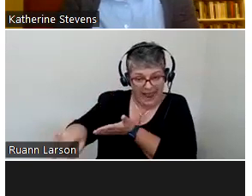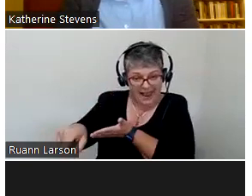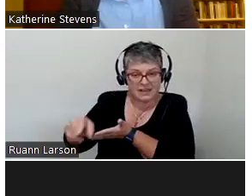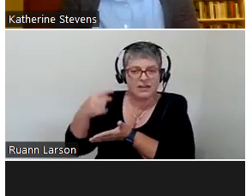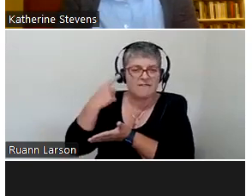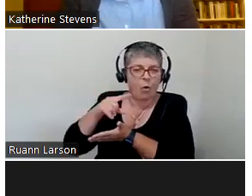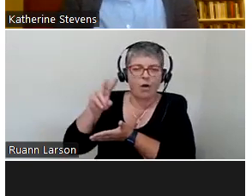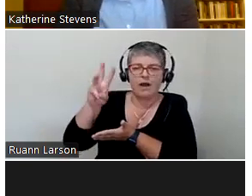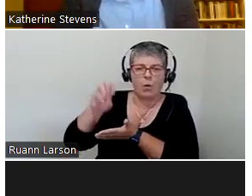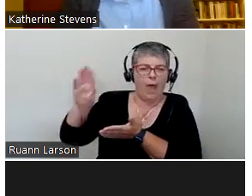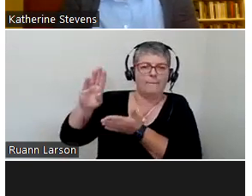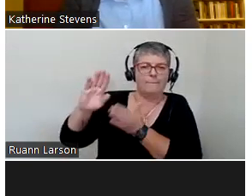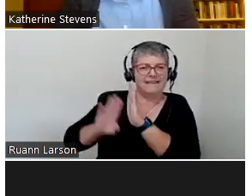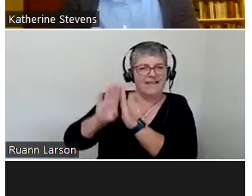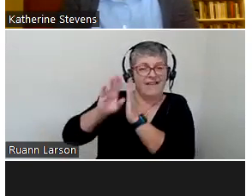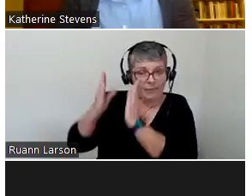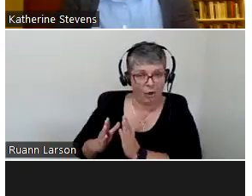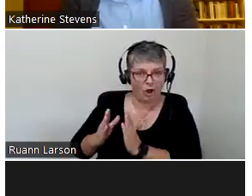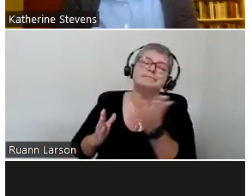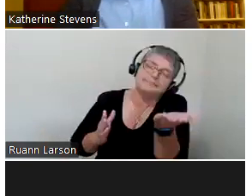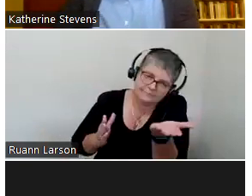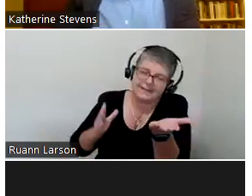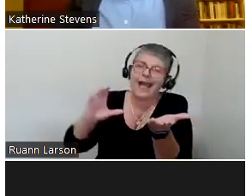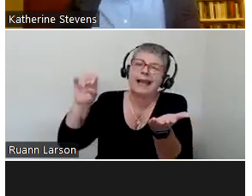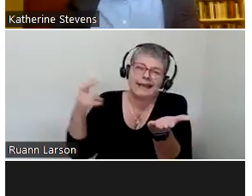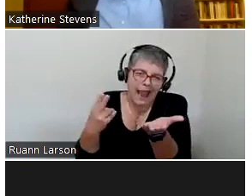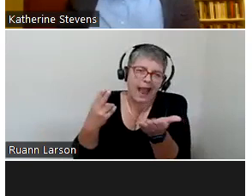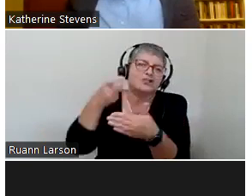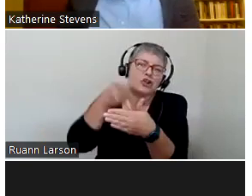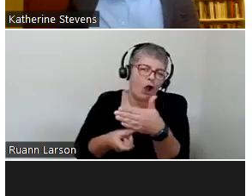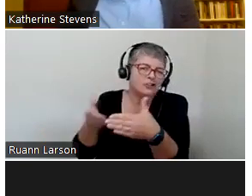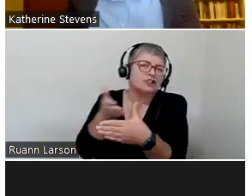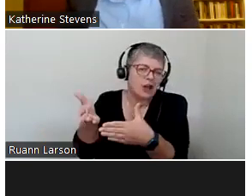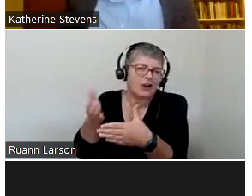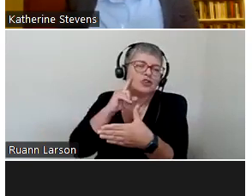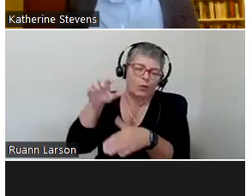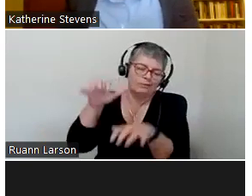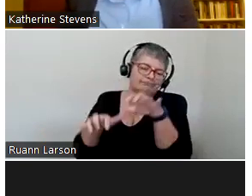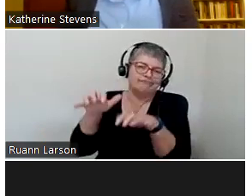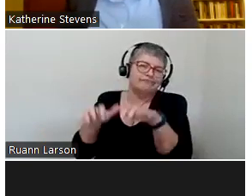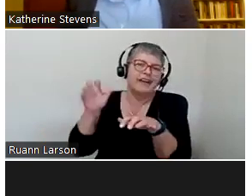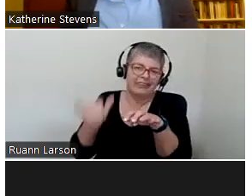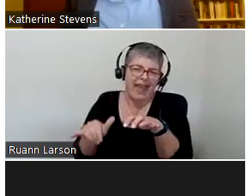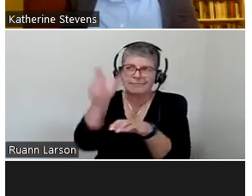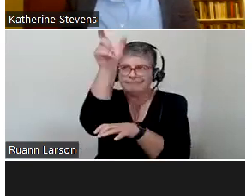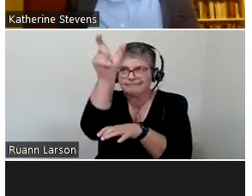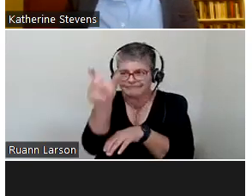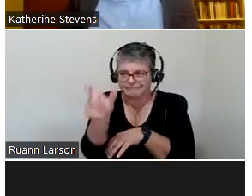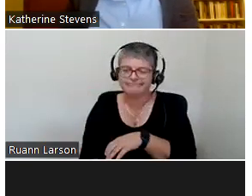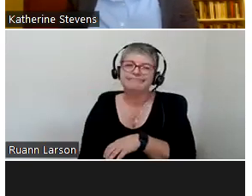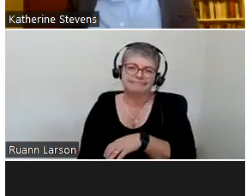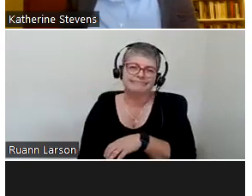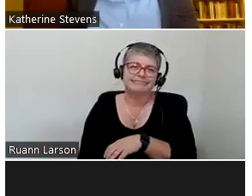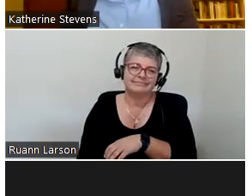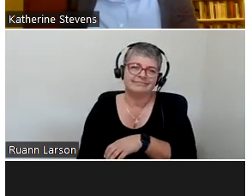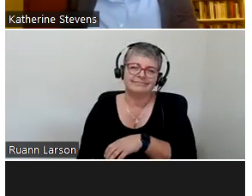is cash cost share, and you would be entering that in the columns marked at the top in